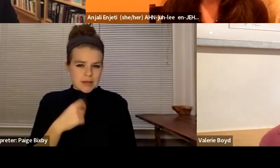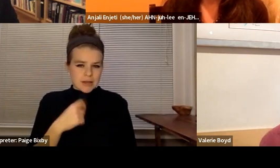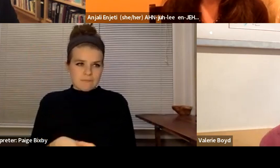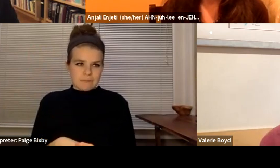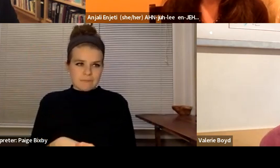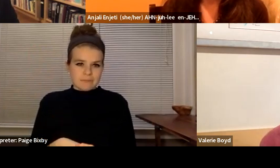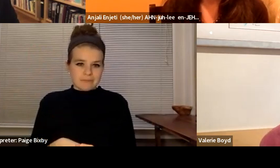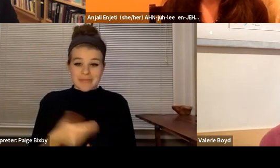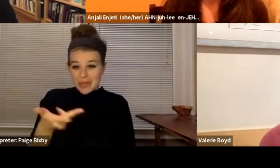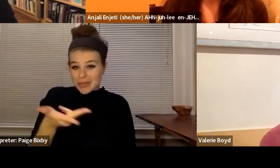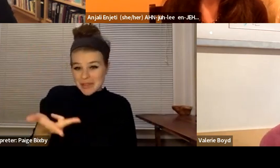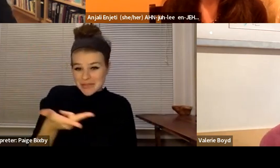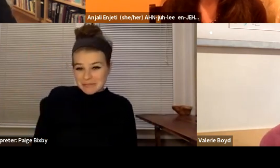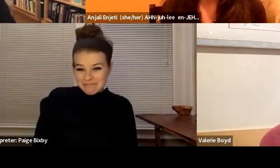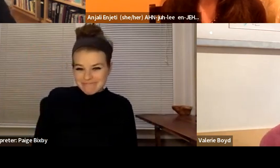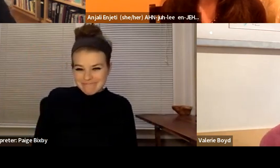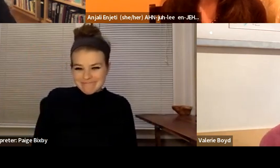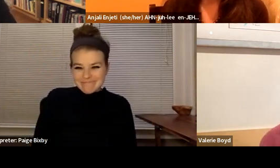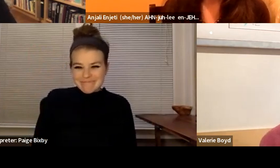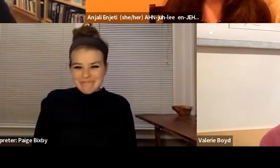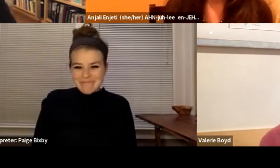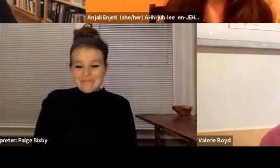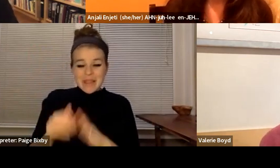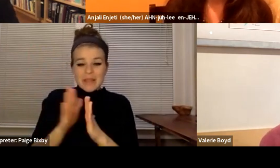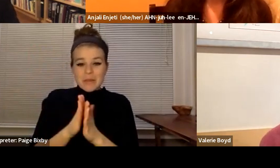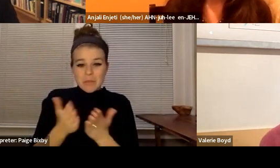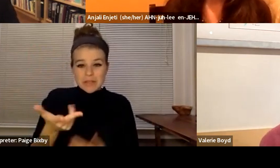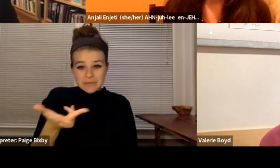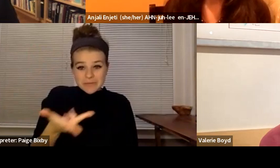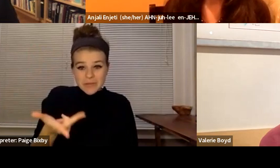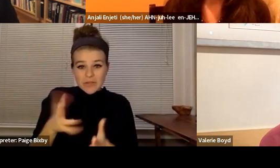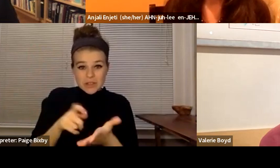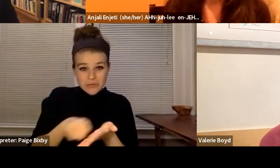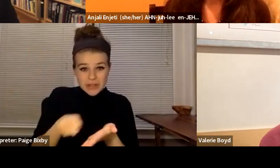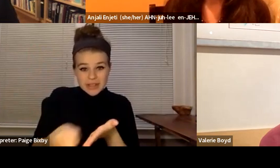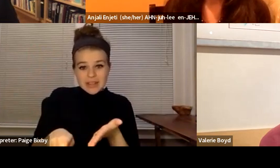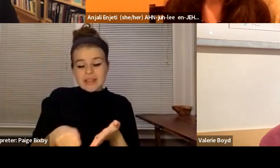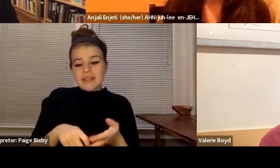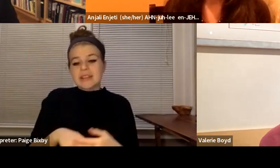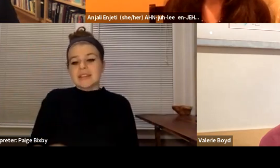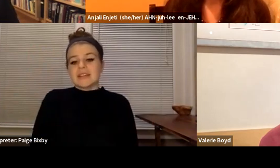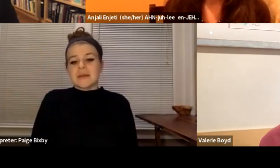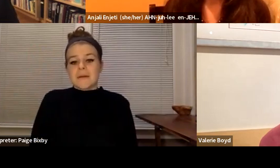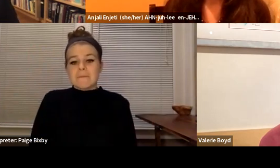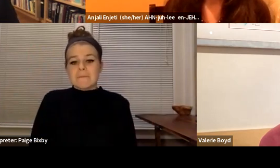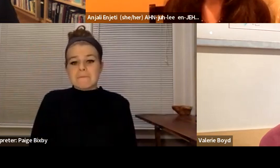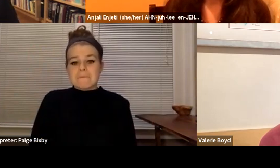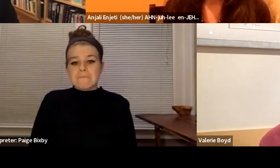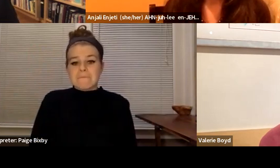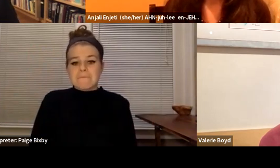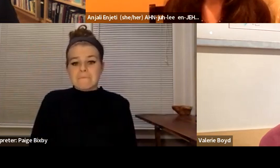all three of you, the books that you've written and the ways that you have